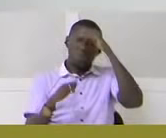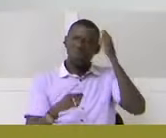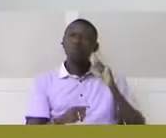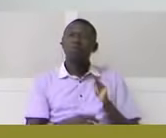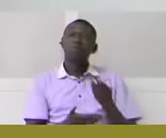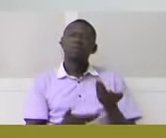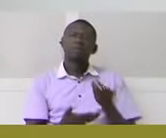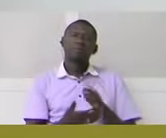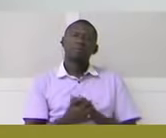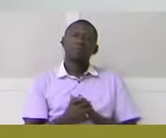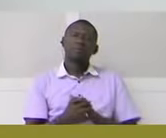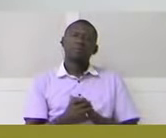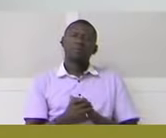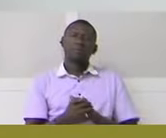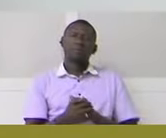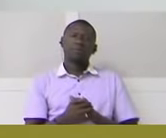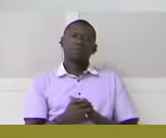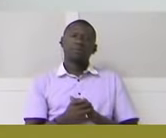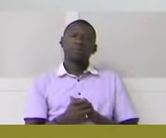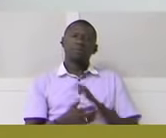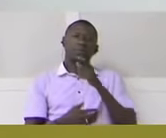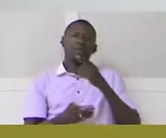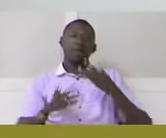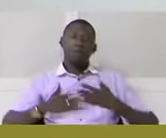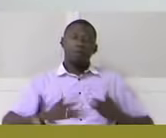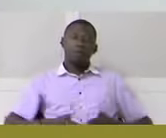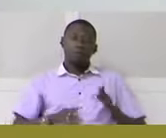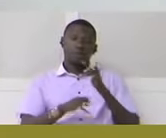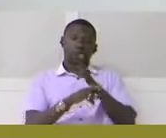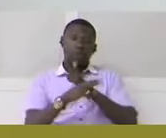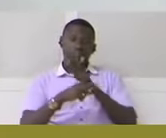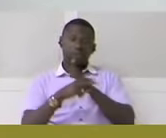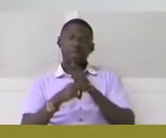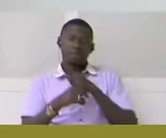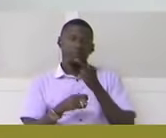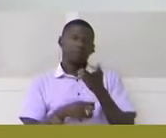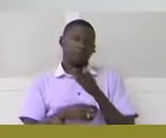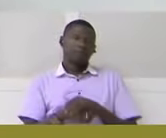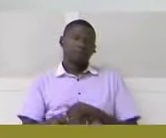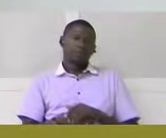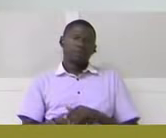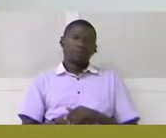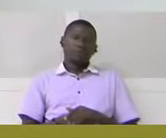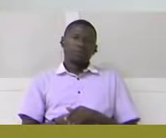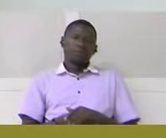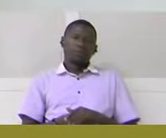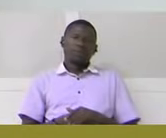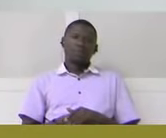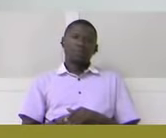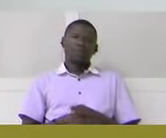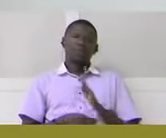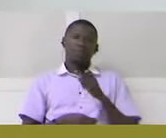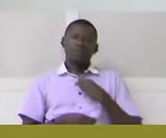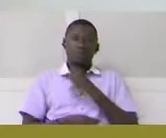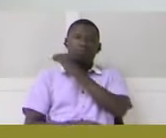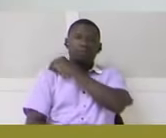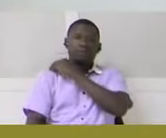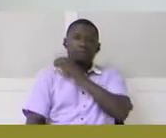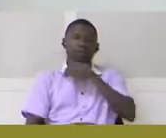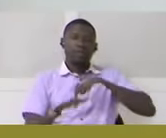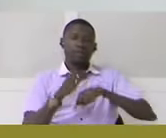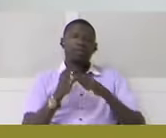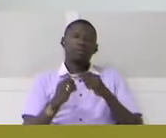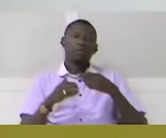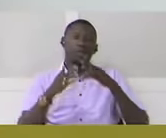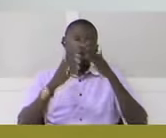She was also a bodyguard, but she's an officer, a bodyguard as well. Afanamu bodyguard lady, kantarala lamari, but officer lam kewala molen soldier